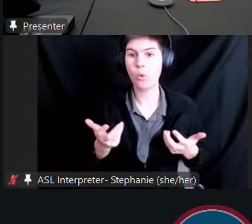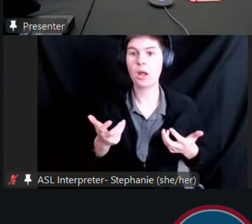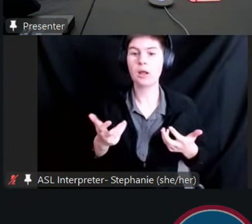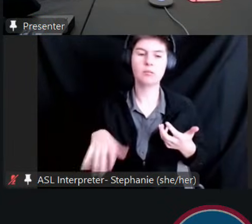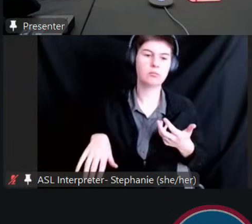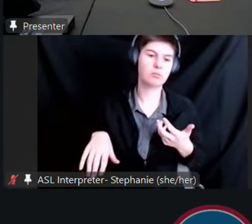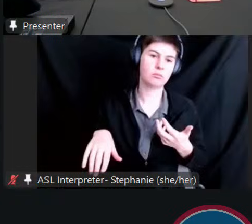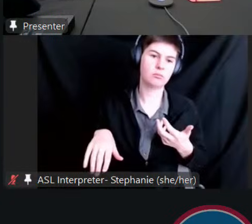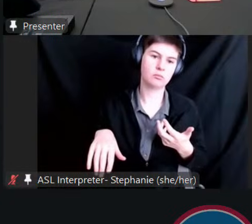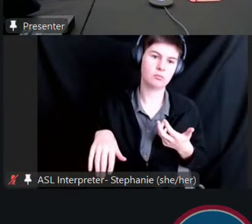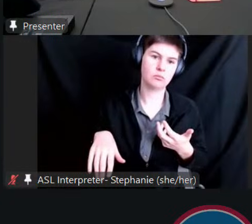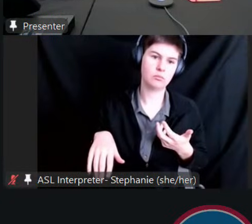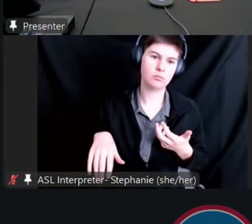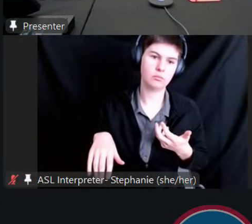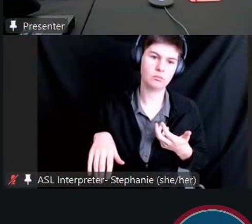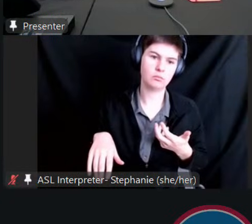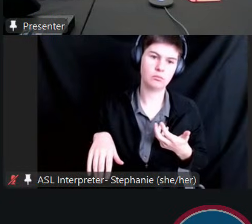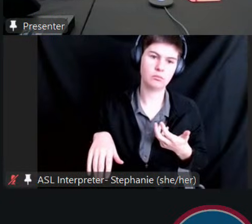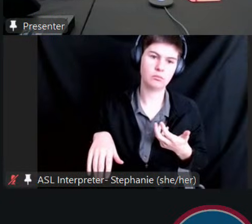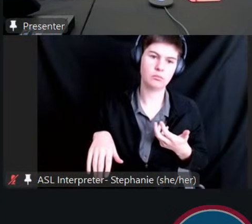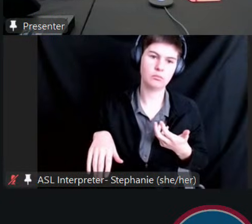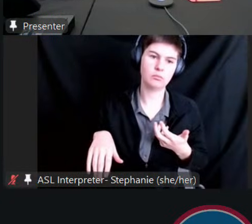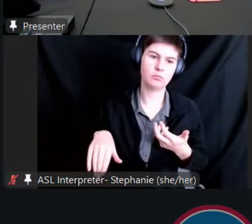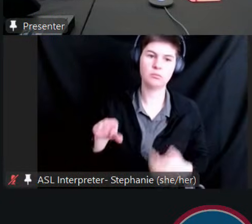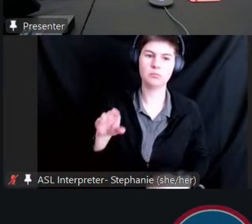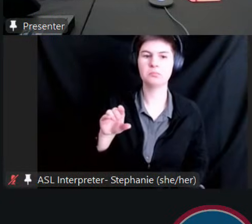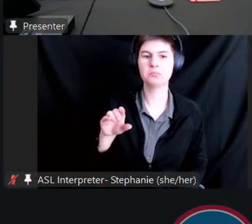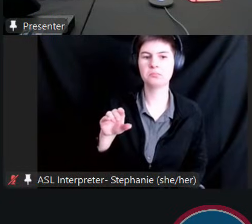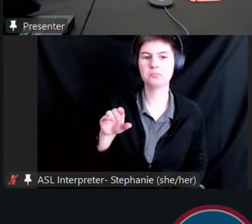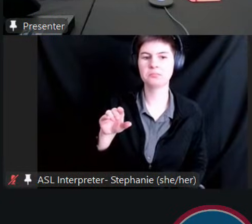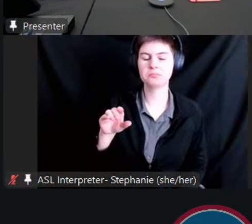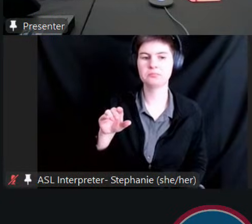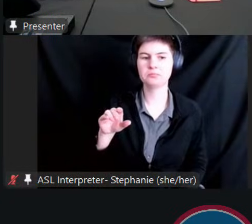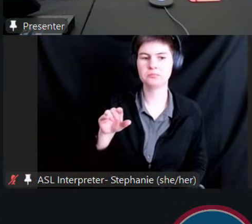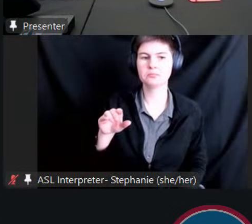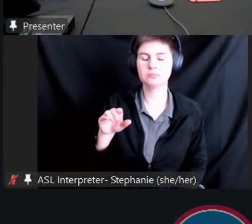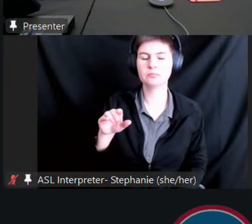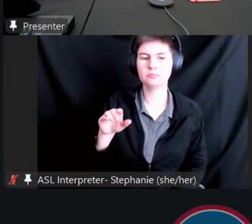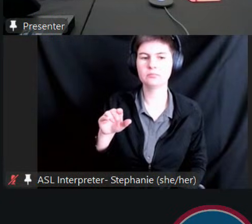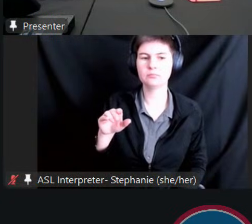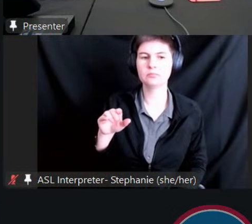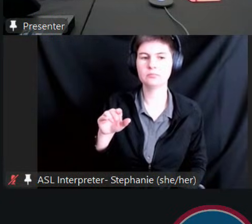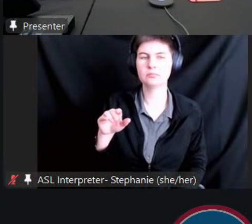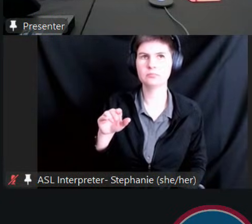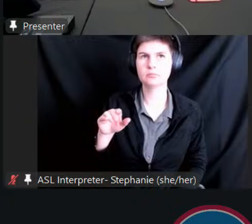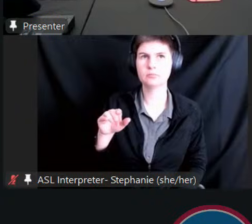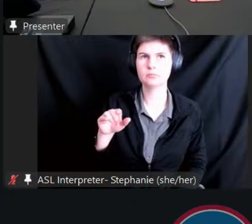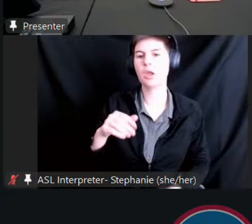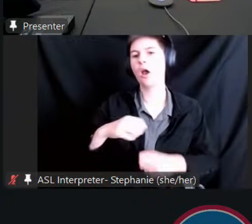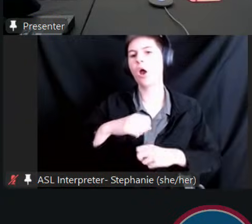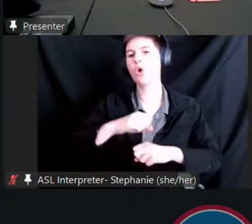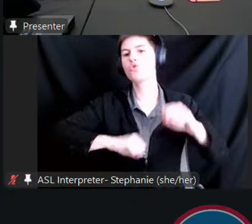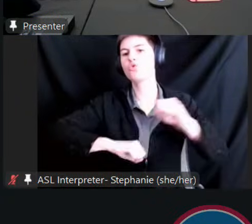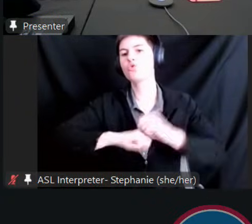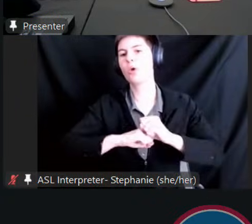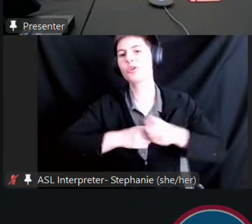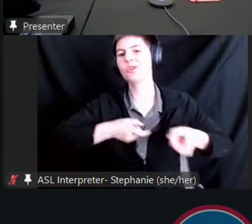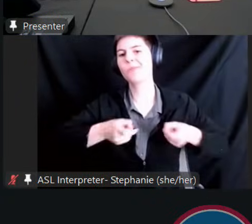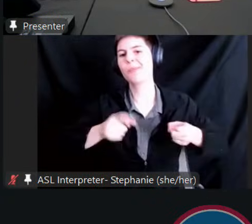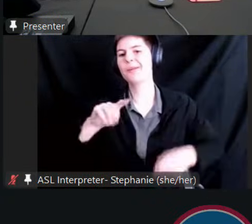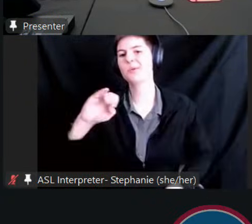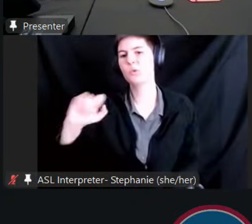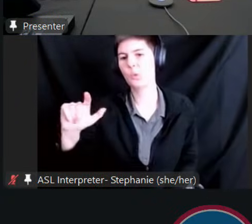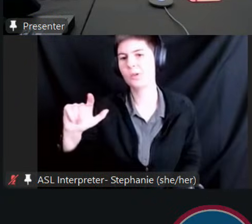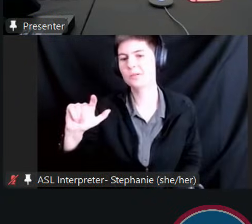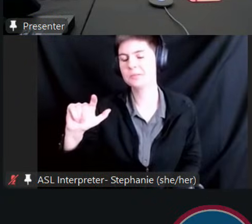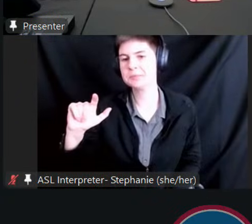does, more simple terms, is if there's a detour for a bus, a lot of times, or, the older system, a lot